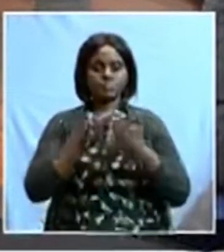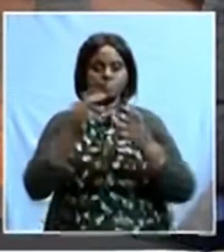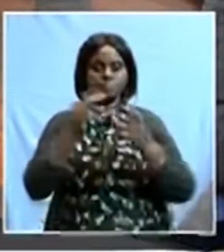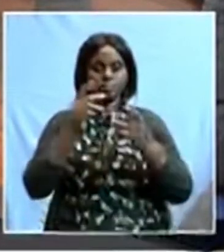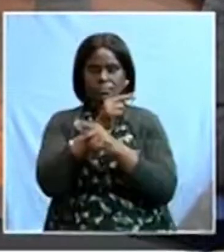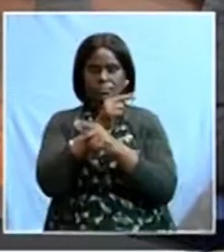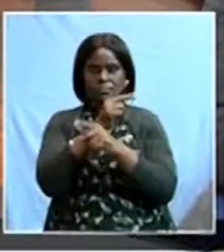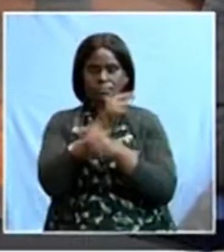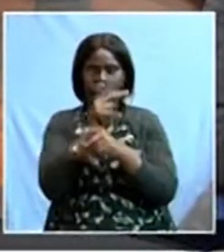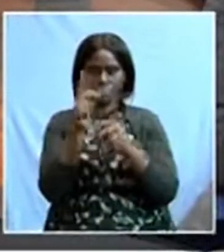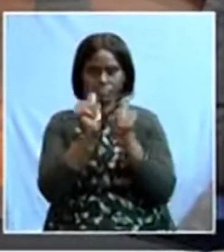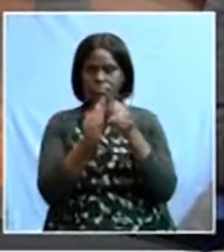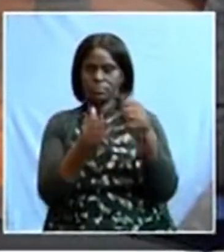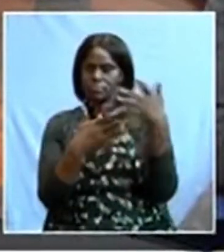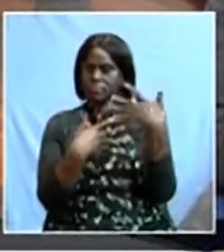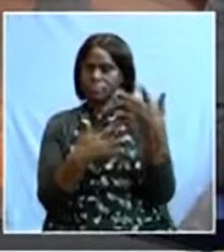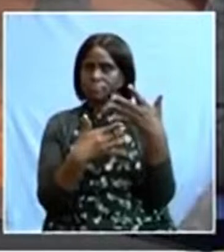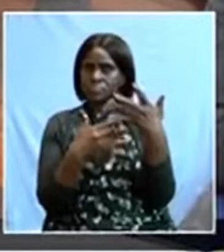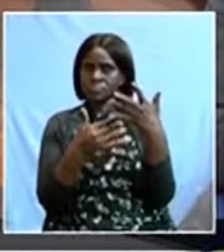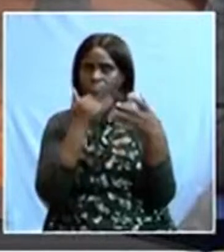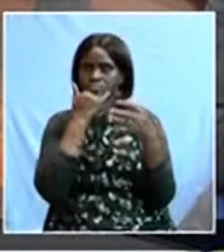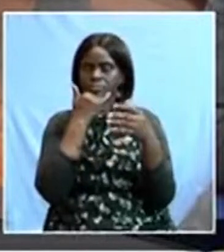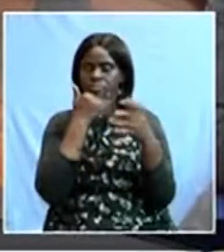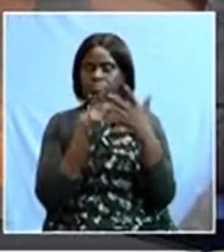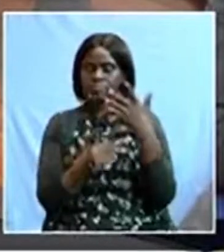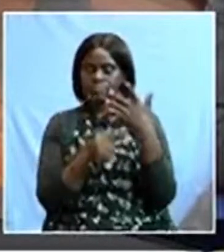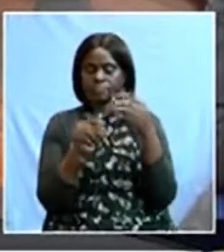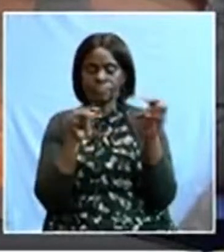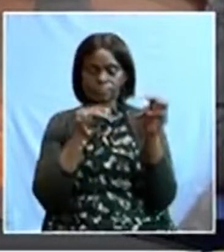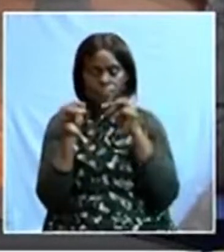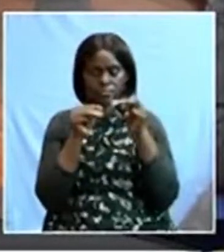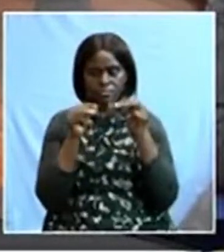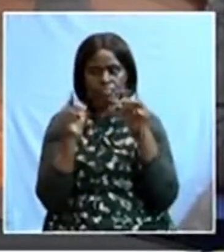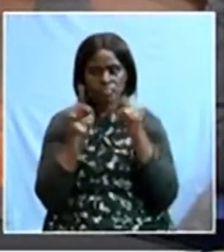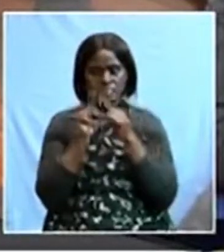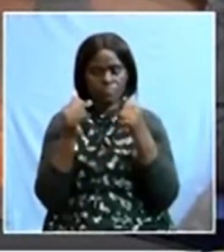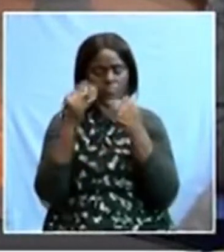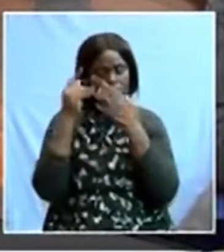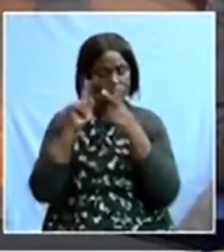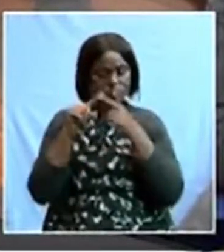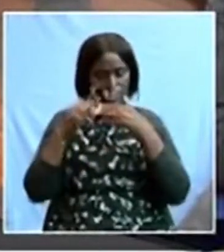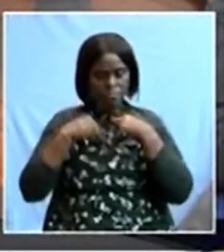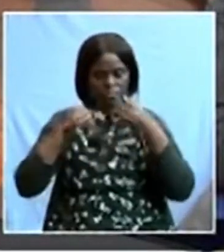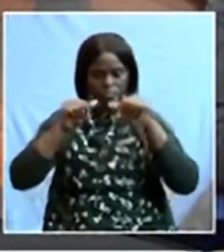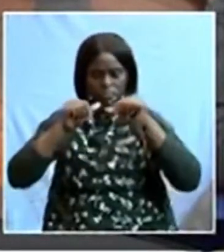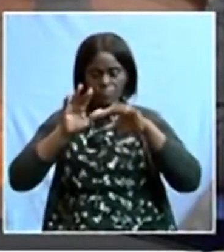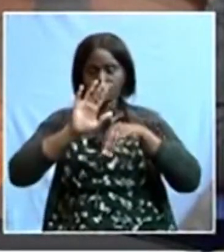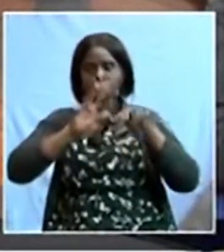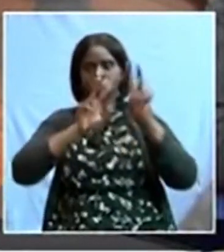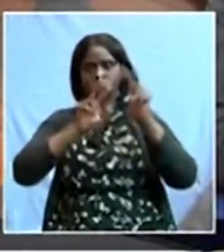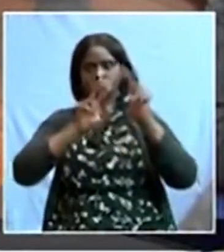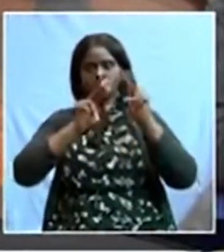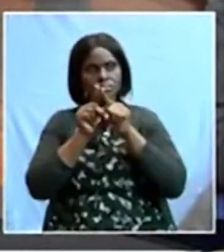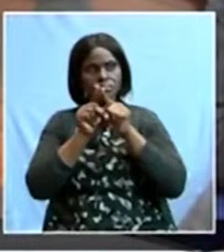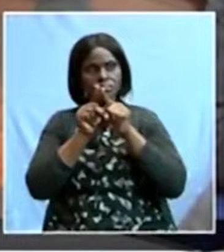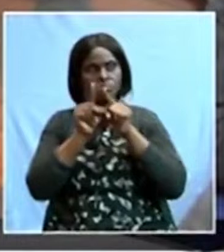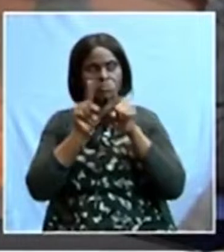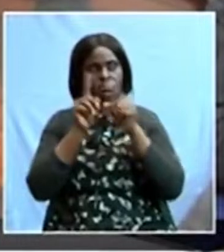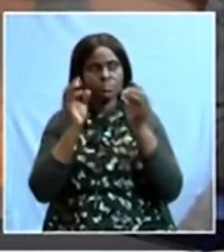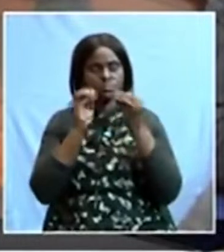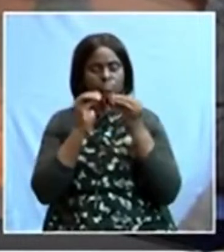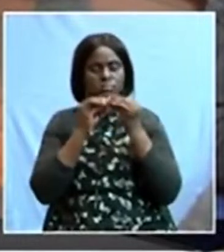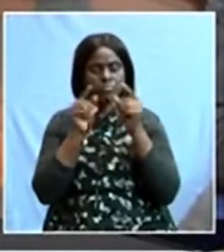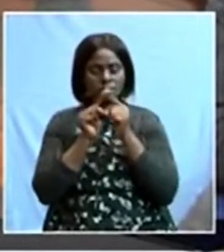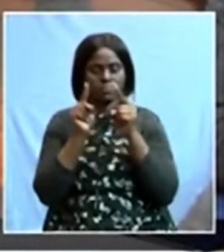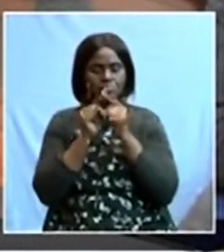secure properties with title deeds, cause of query. Management wishes to acknowledge the auditor's observations and wish to report